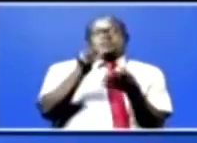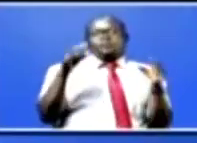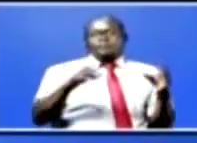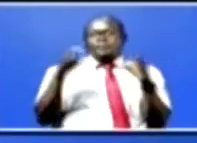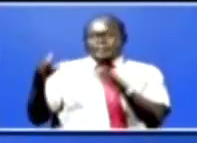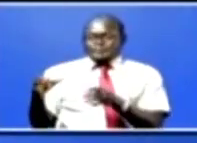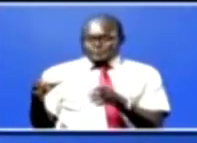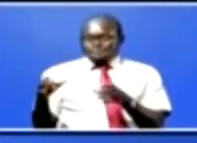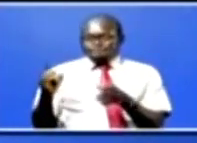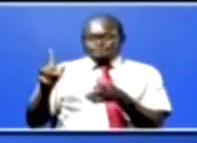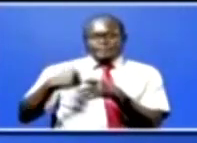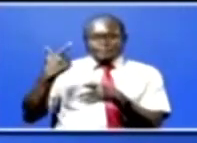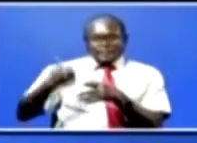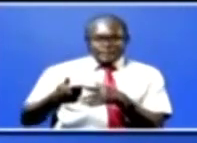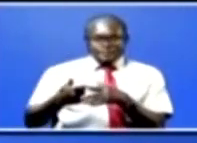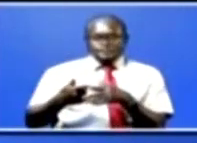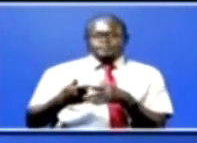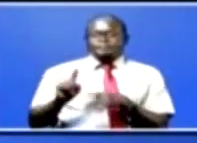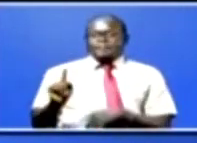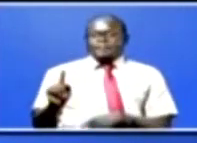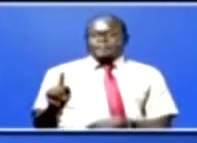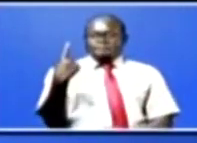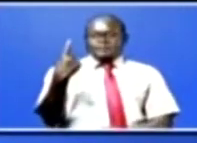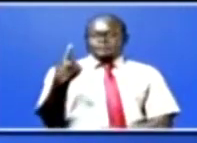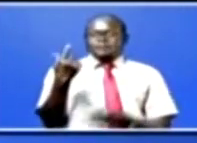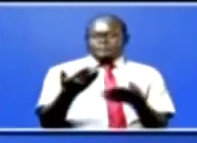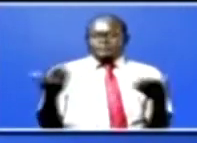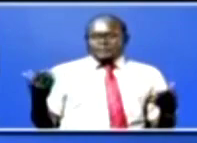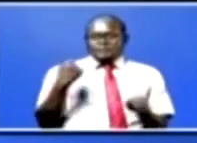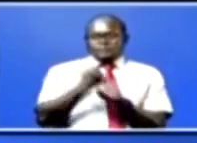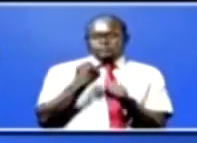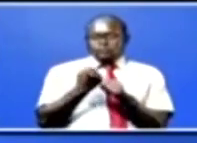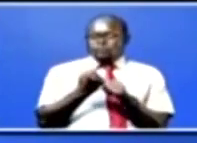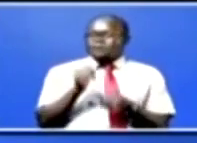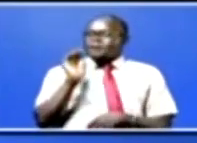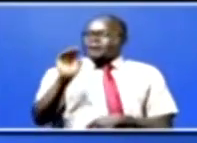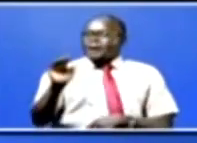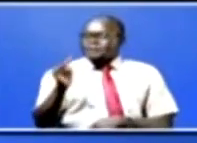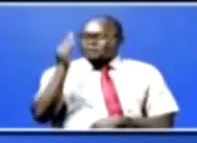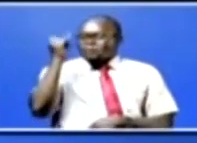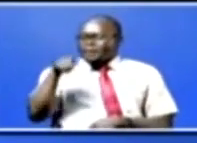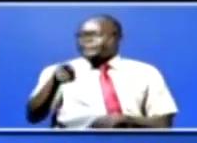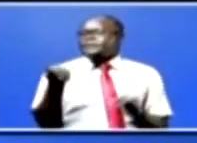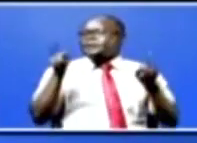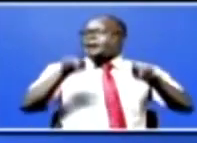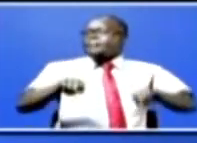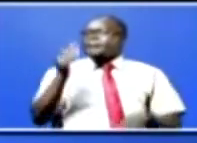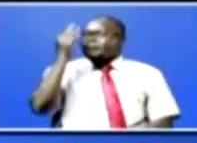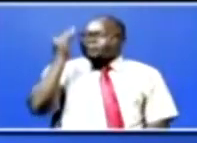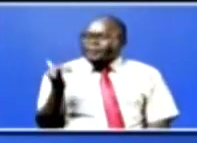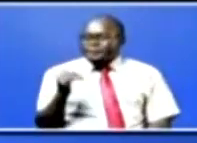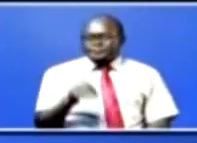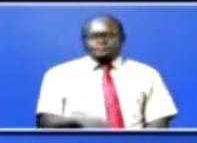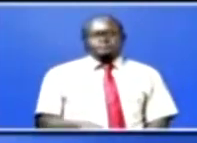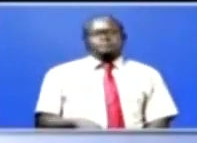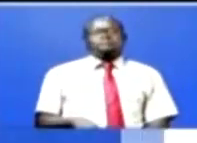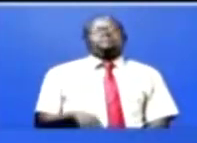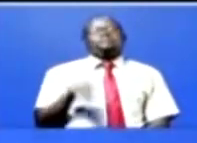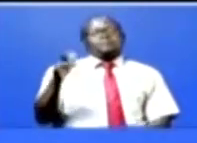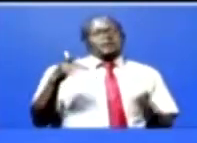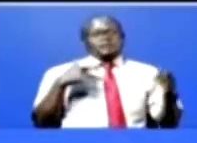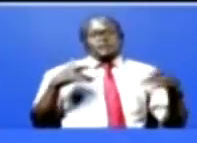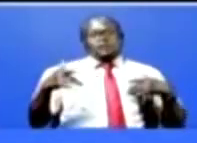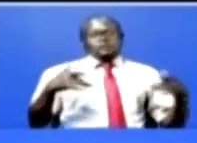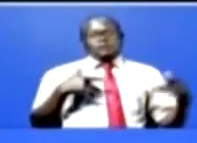party, then the first thing is to find out why did this happen. So definitely is a matter of